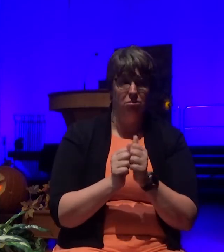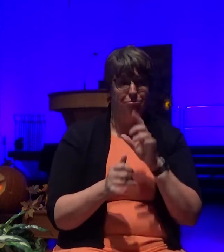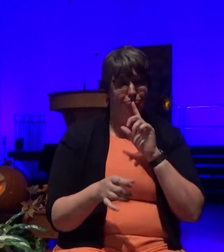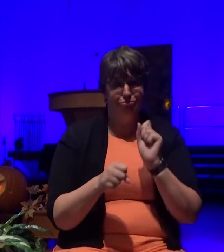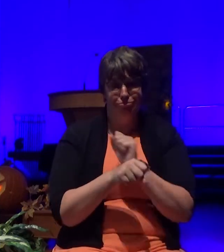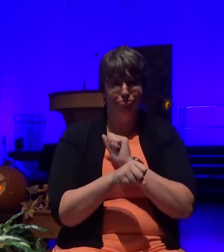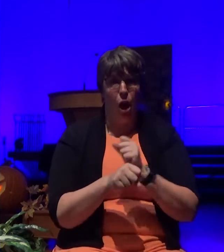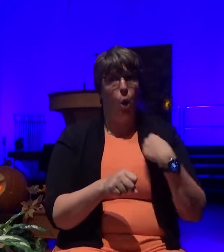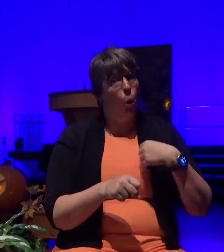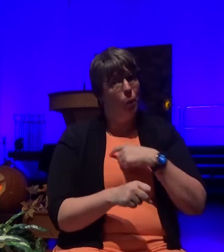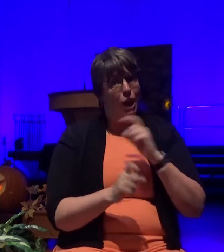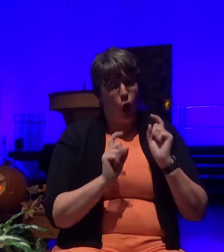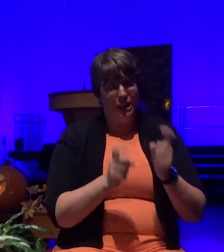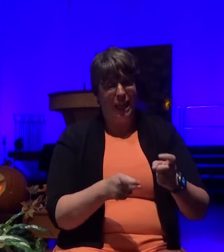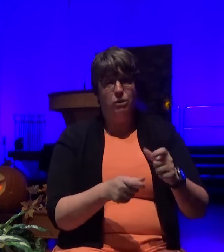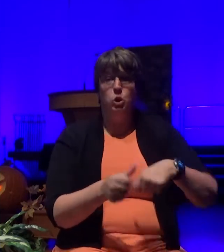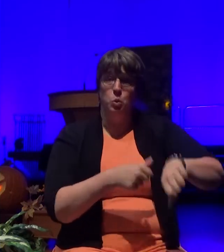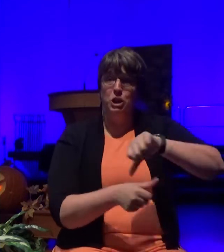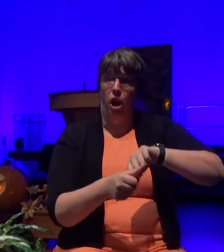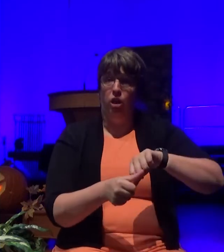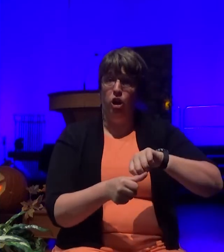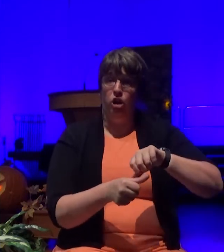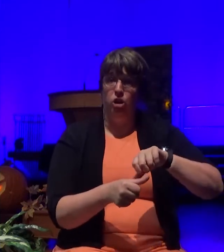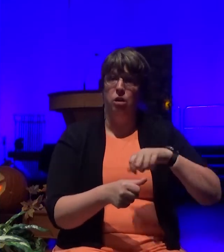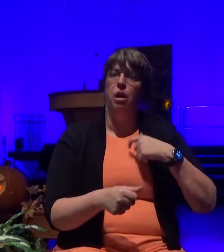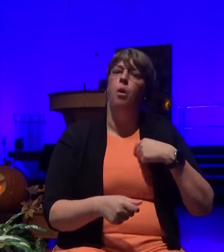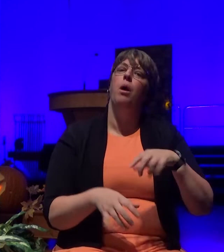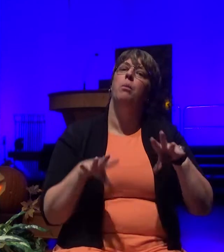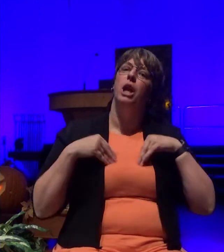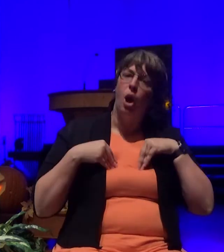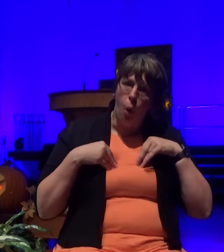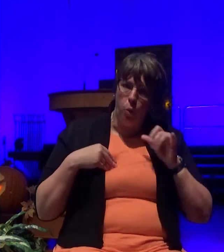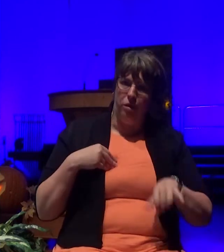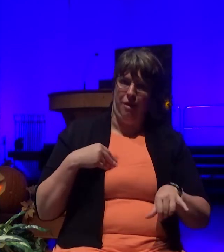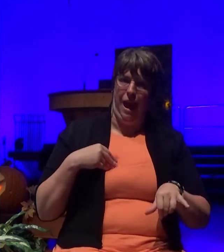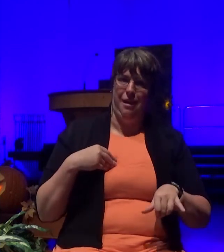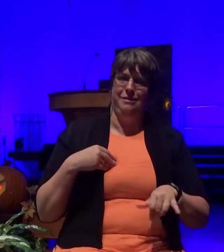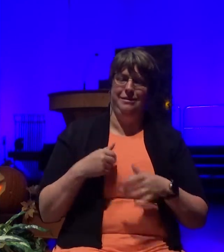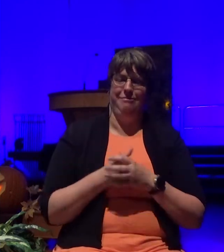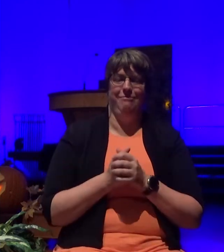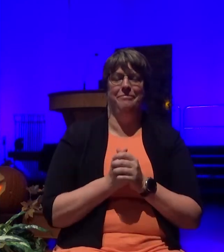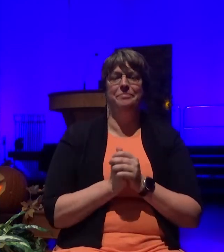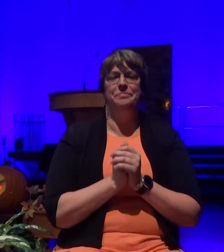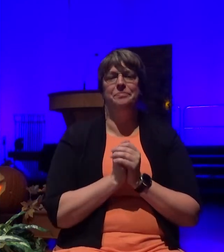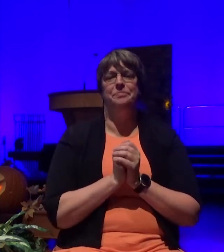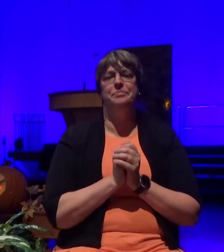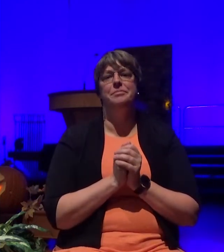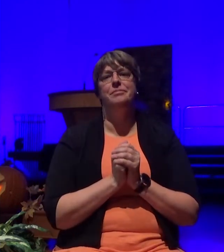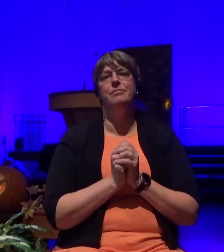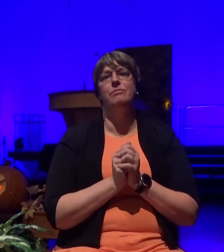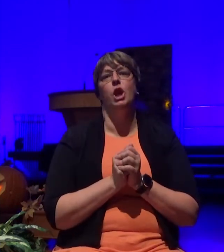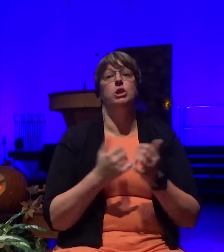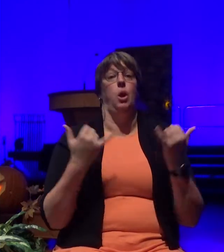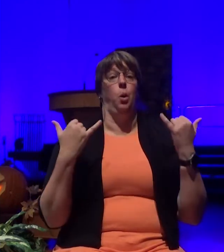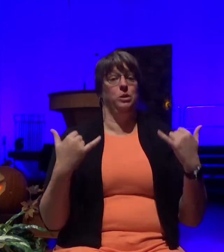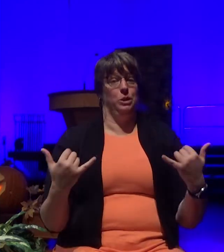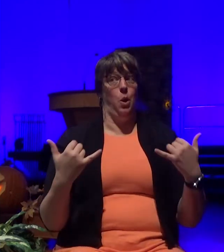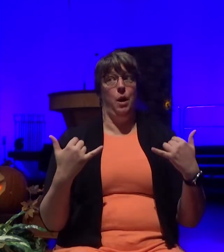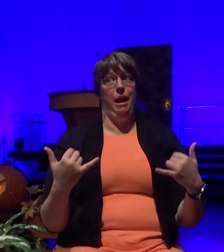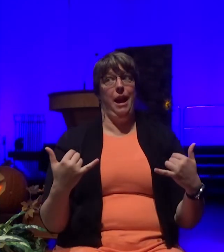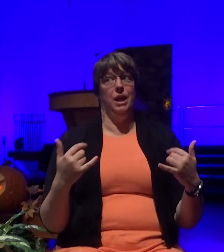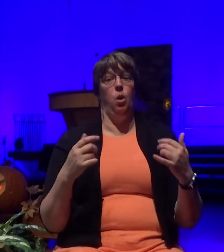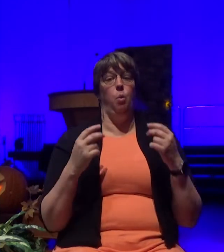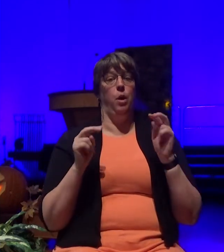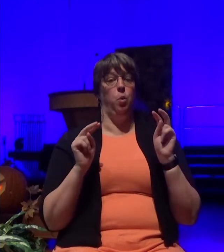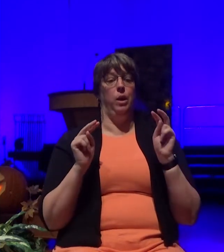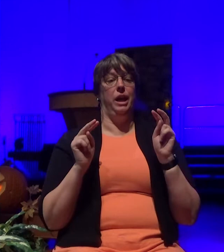own that, and we live from that. And so, as we look out into our world, our own world, the